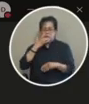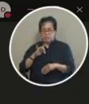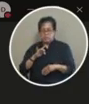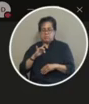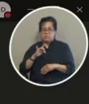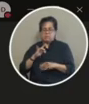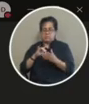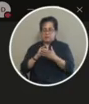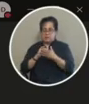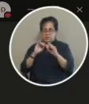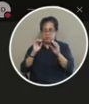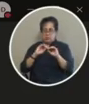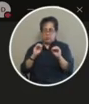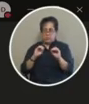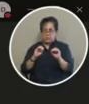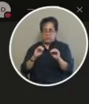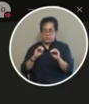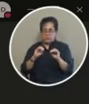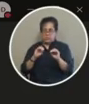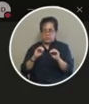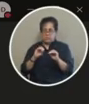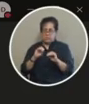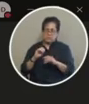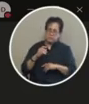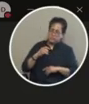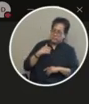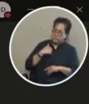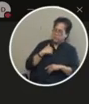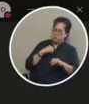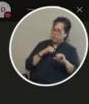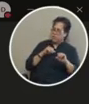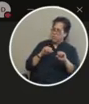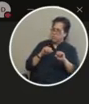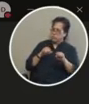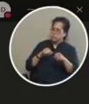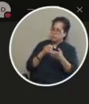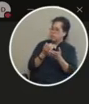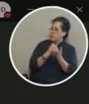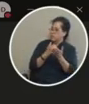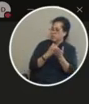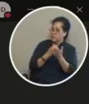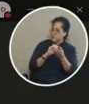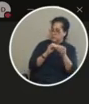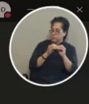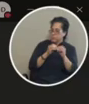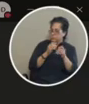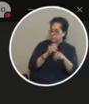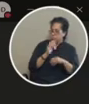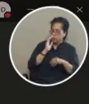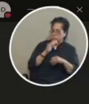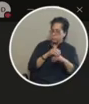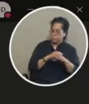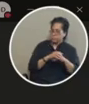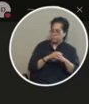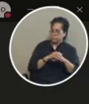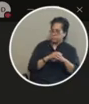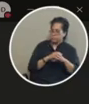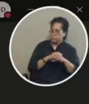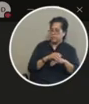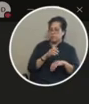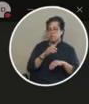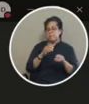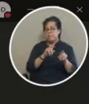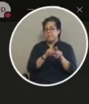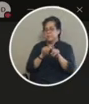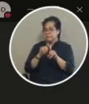been? I can get those numbers together for you. Thank you. I would appreciate that. Yes, sir. The other